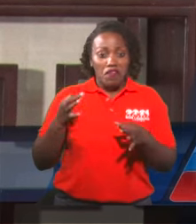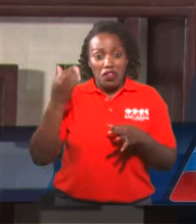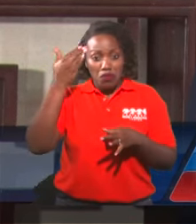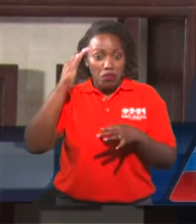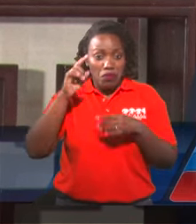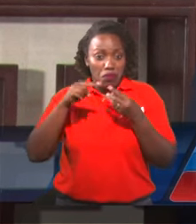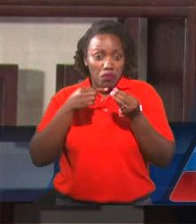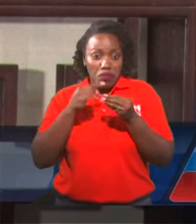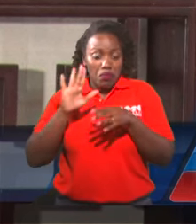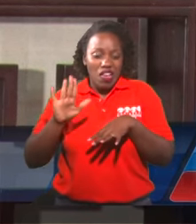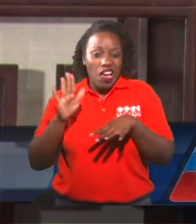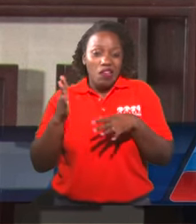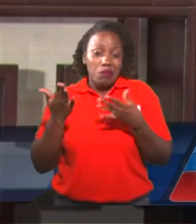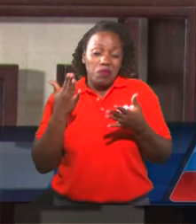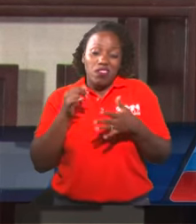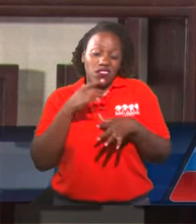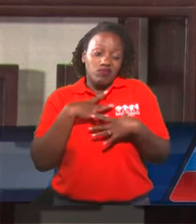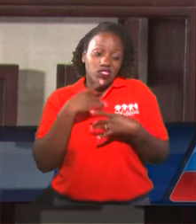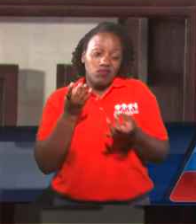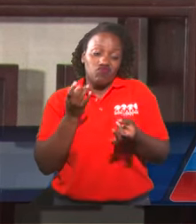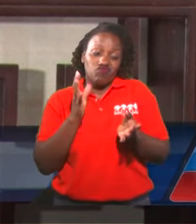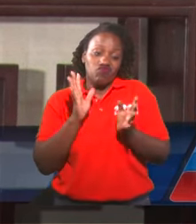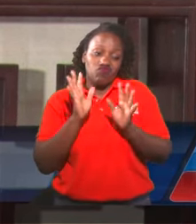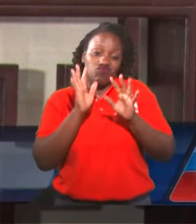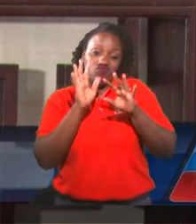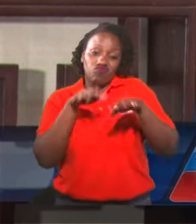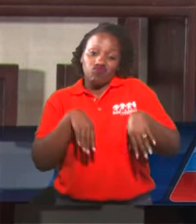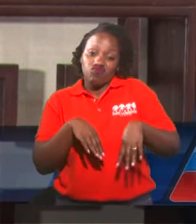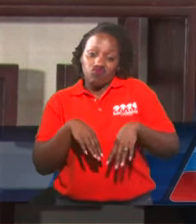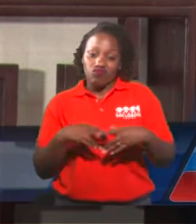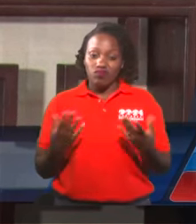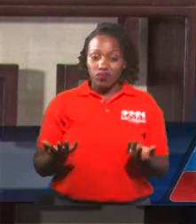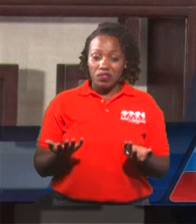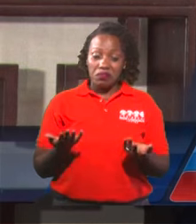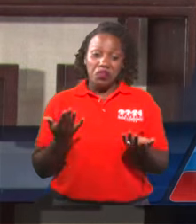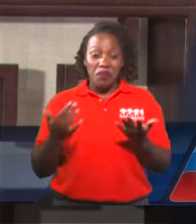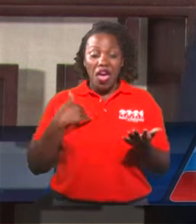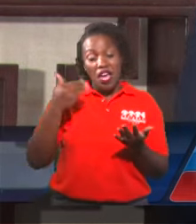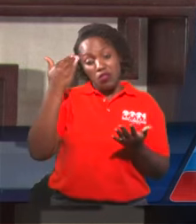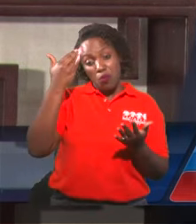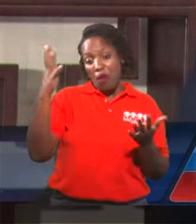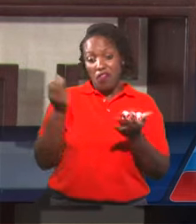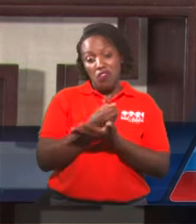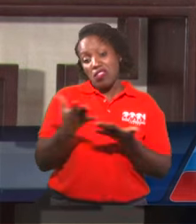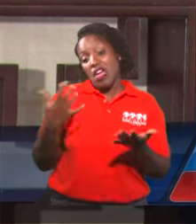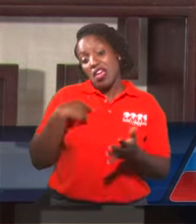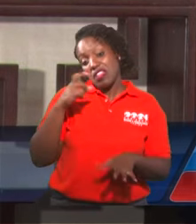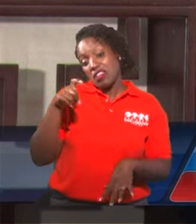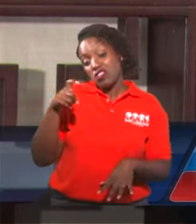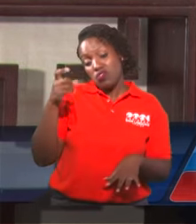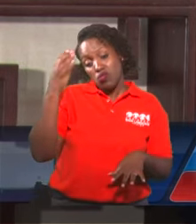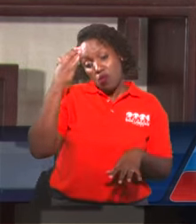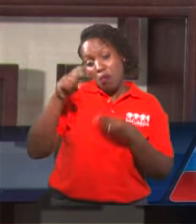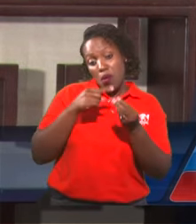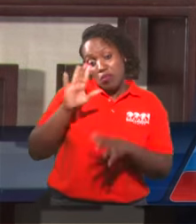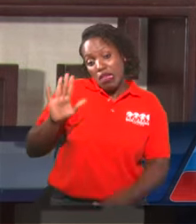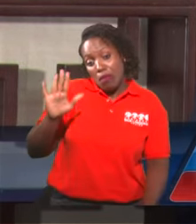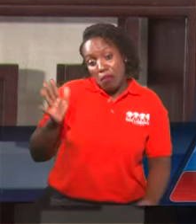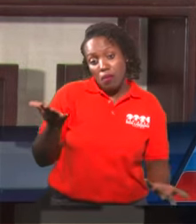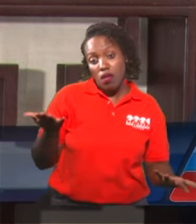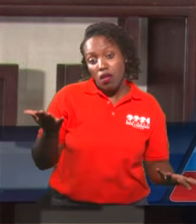it because I've been telling myself and would tell myself I know everything I need to know about Wes Hall, the